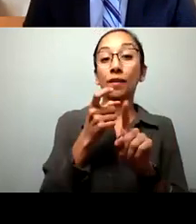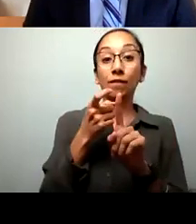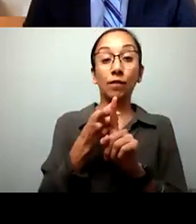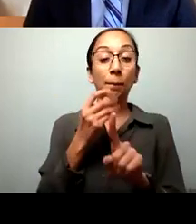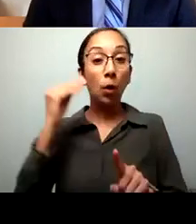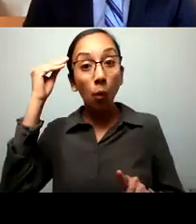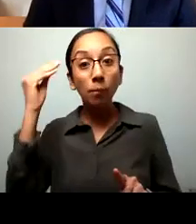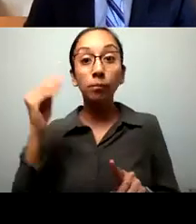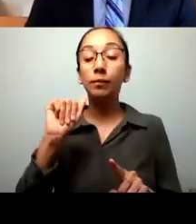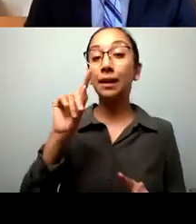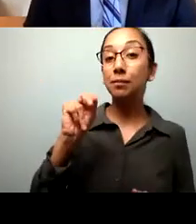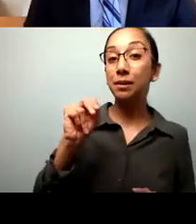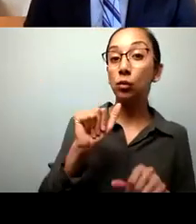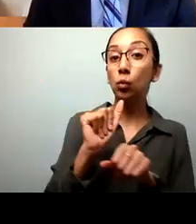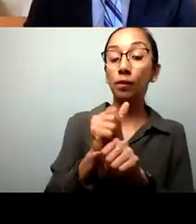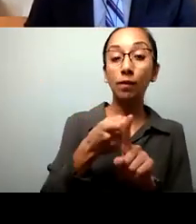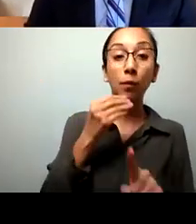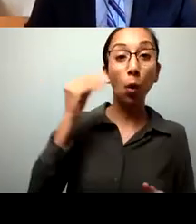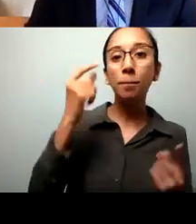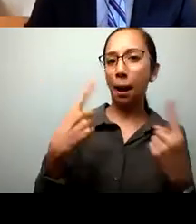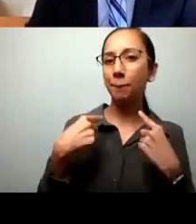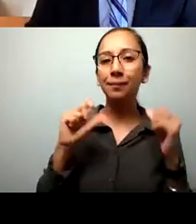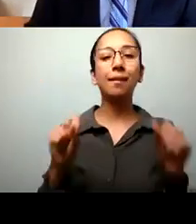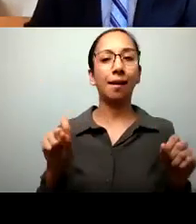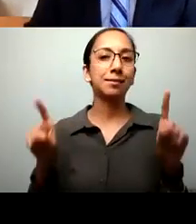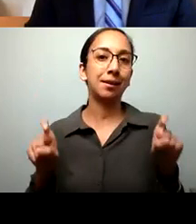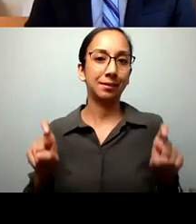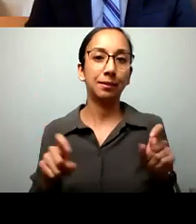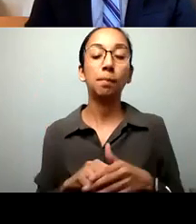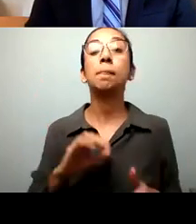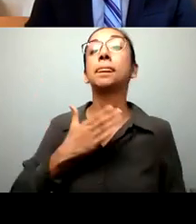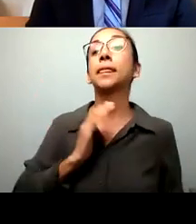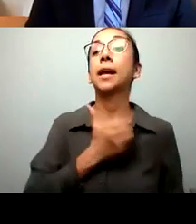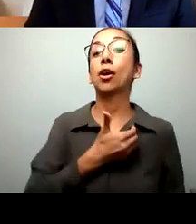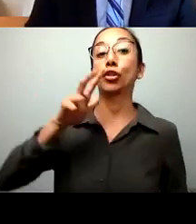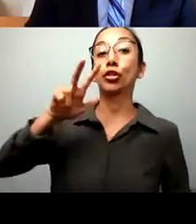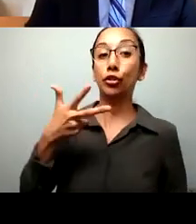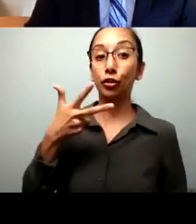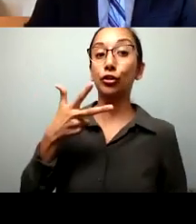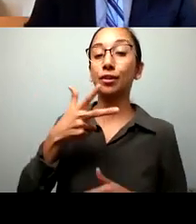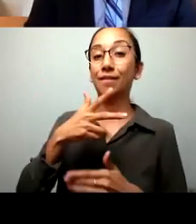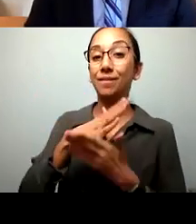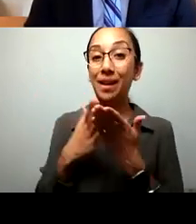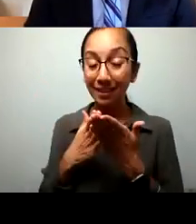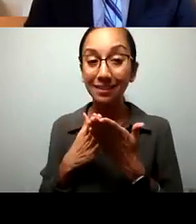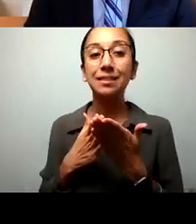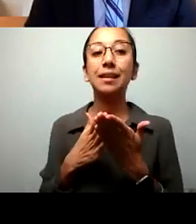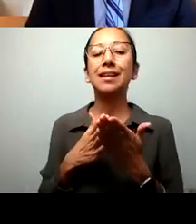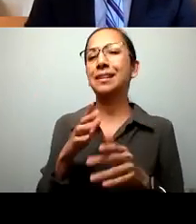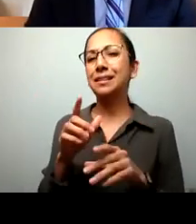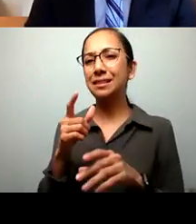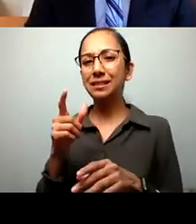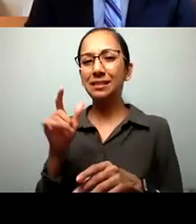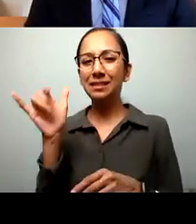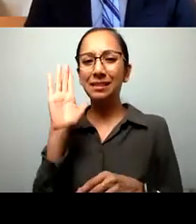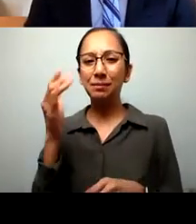working remotely, to come in to have an opportunity to test. Our third phase is that phase-in approach, a little bit of what Allison was